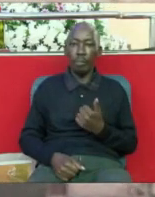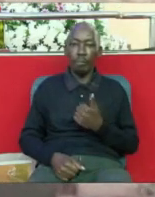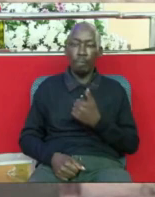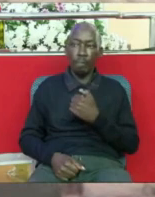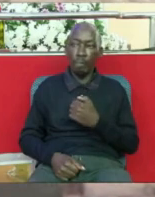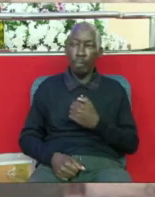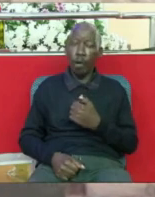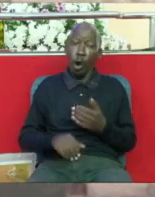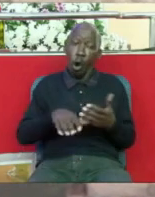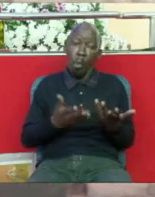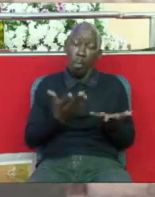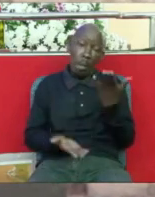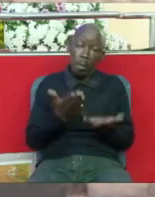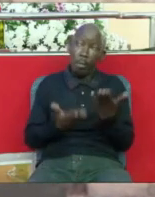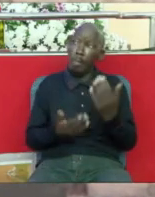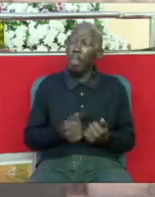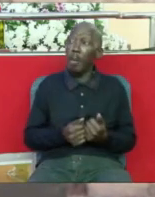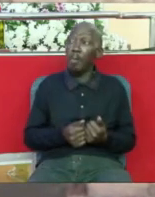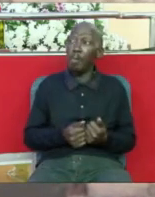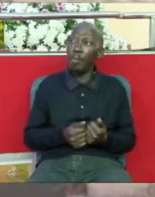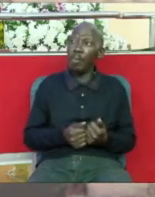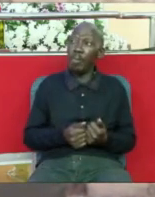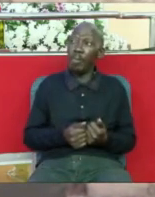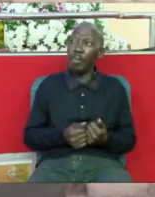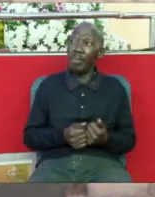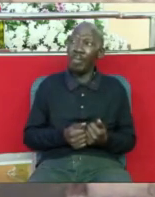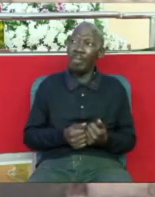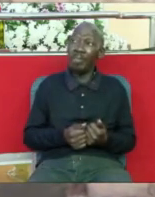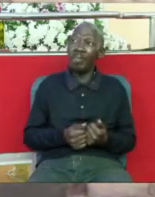Or maybe. Ama pengine.